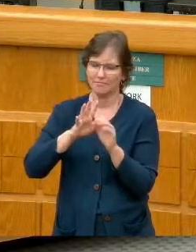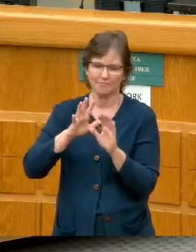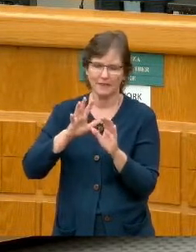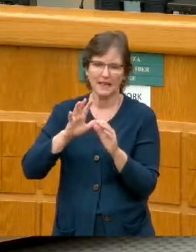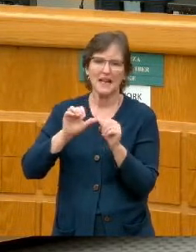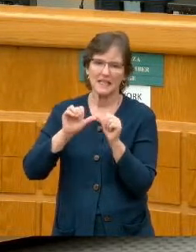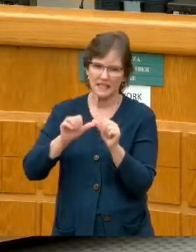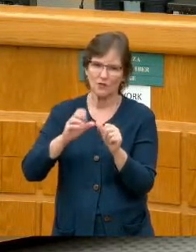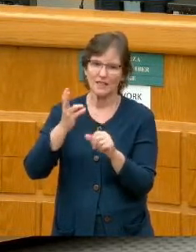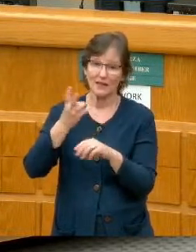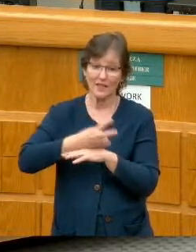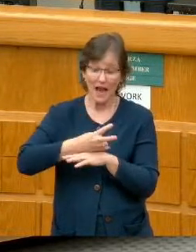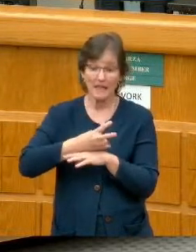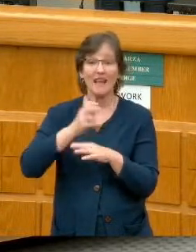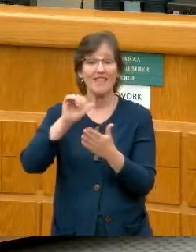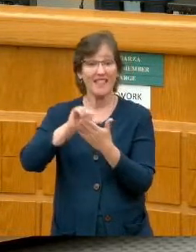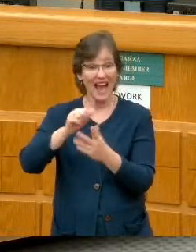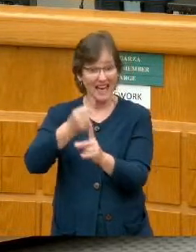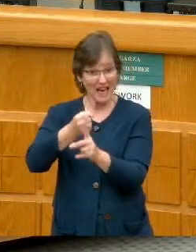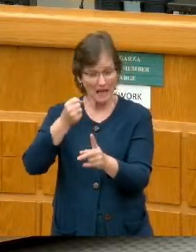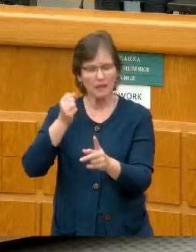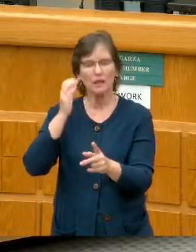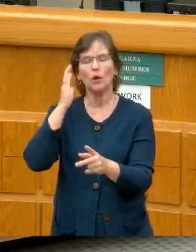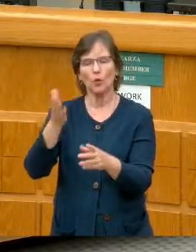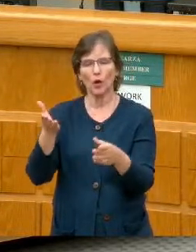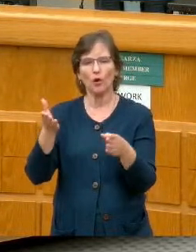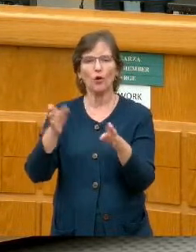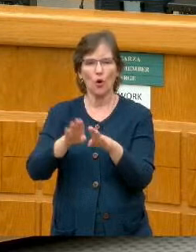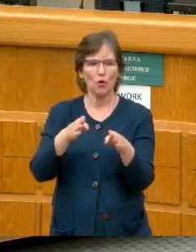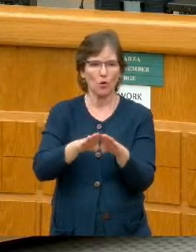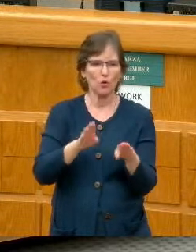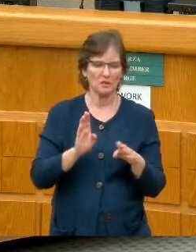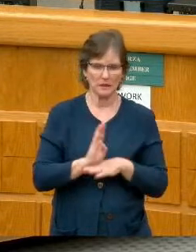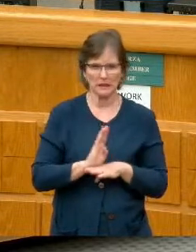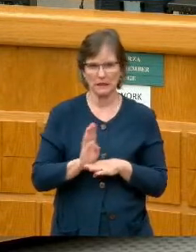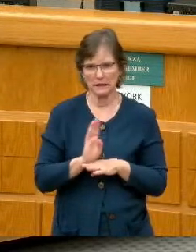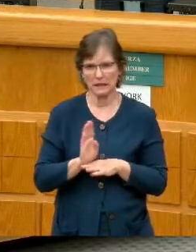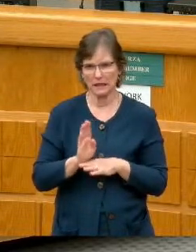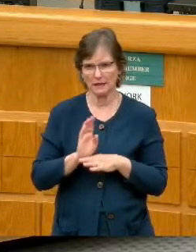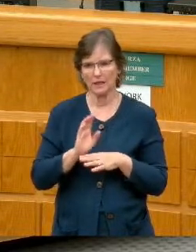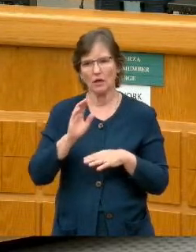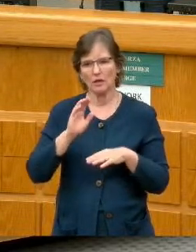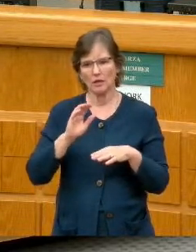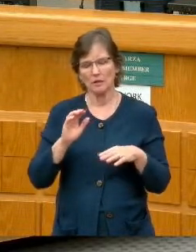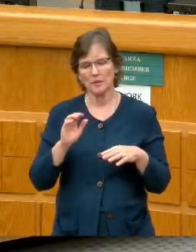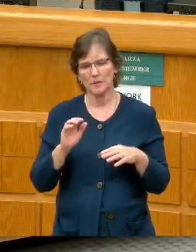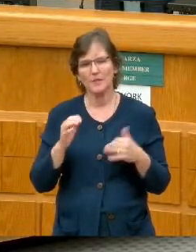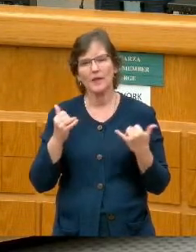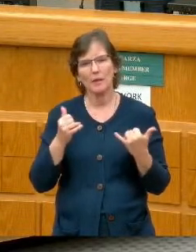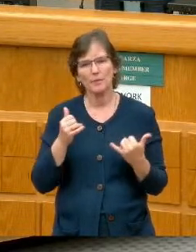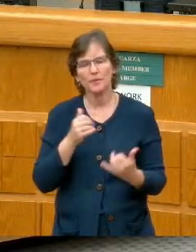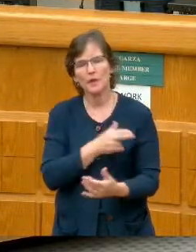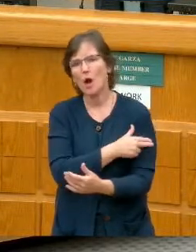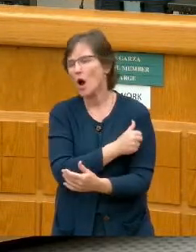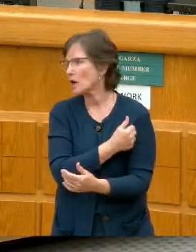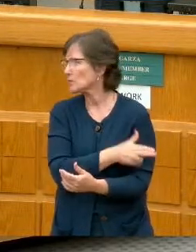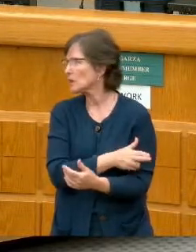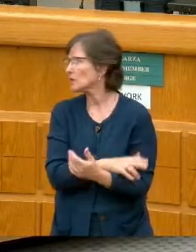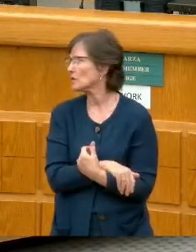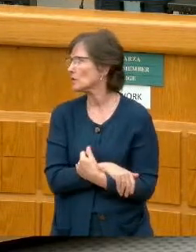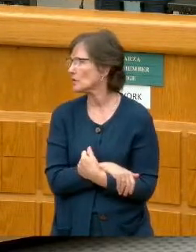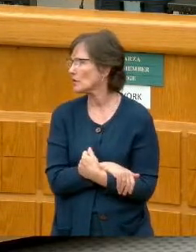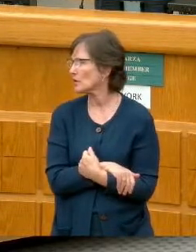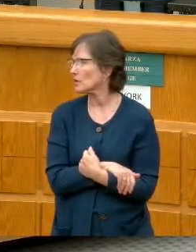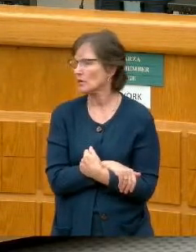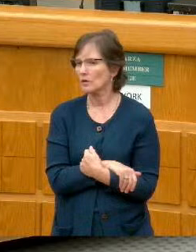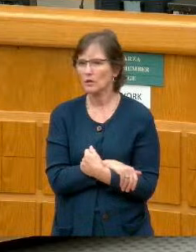Moving on to the ICUs, and this is where we're really concerned about hospitalizations because this is the part of the hospital, or the hospitals in the coastal